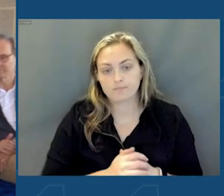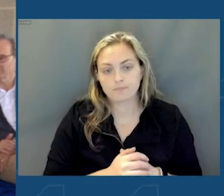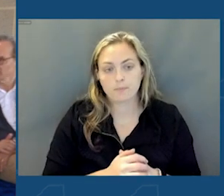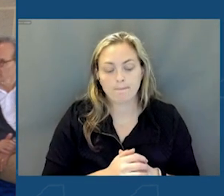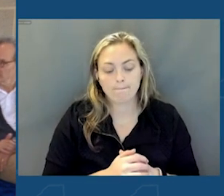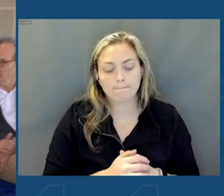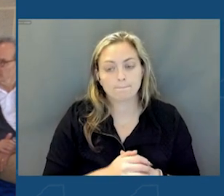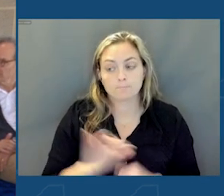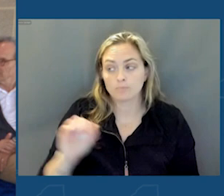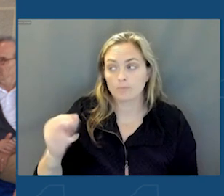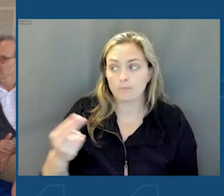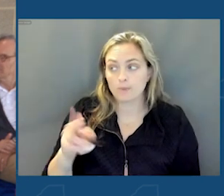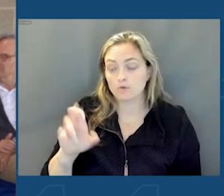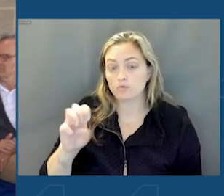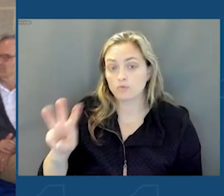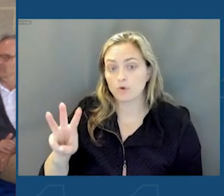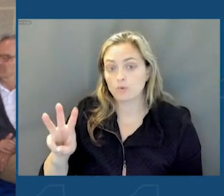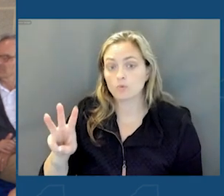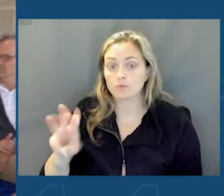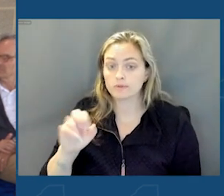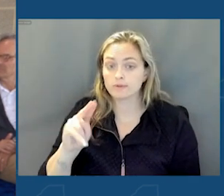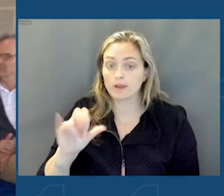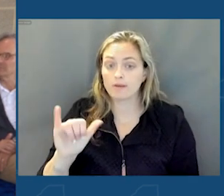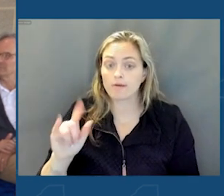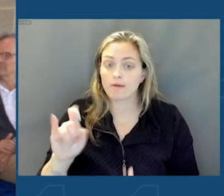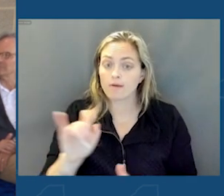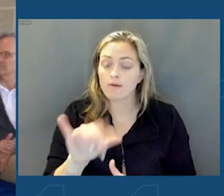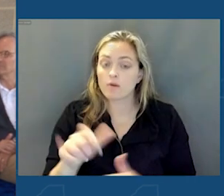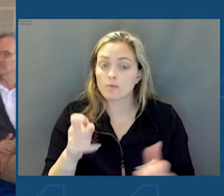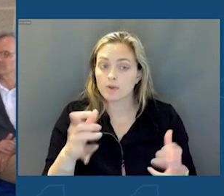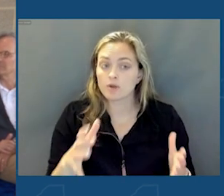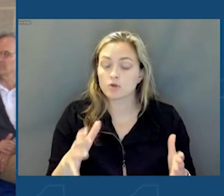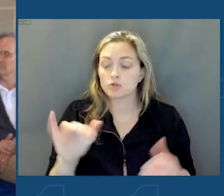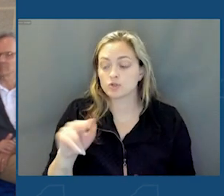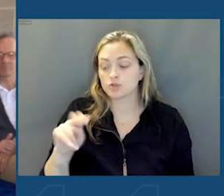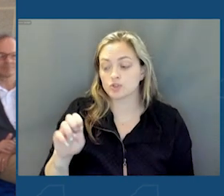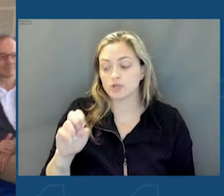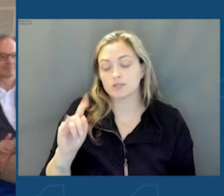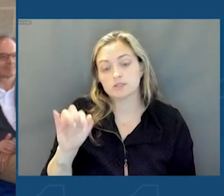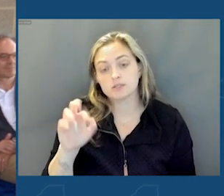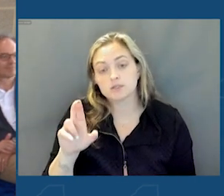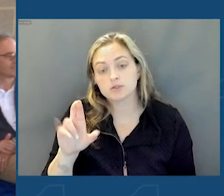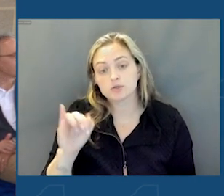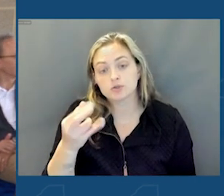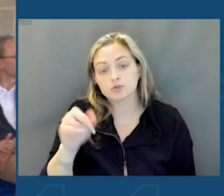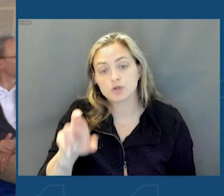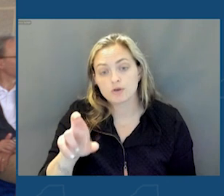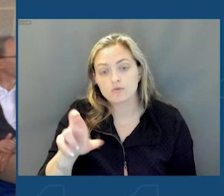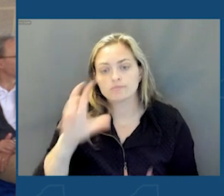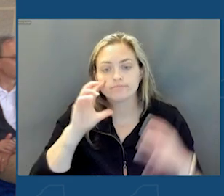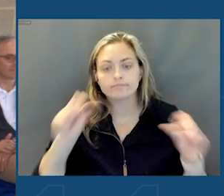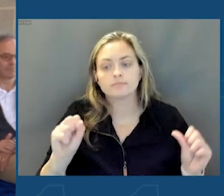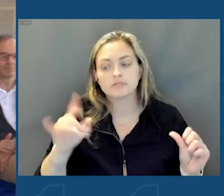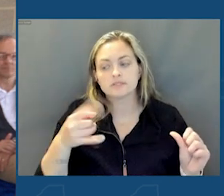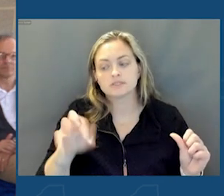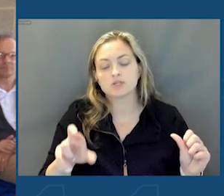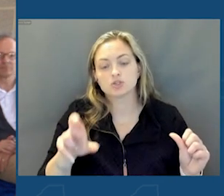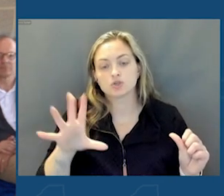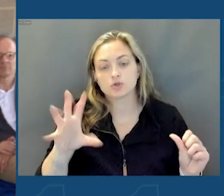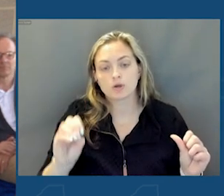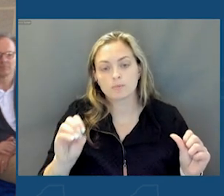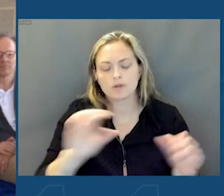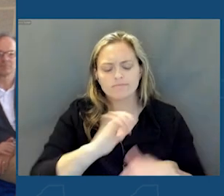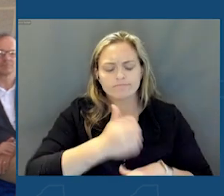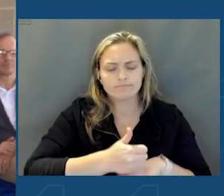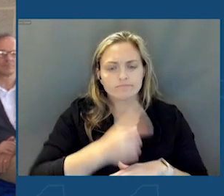Rowe, Seneca County manager. Jane Sessler Schaefer, president of Sessler Companies, founder and major